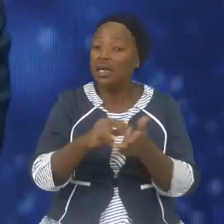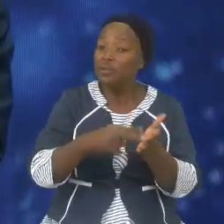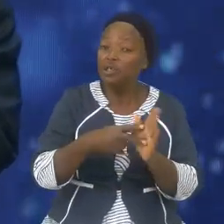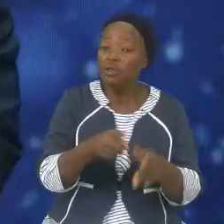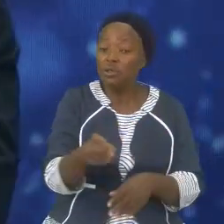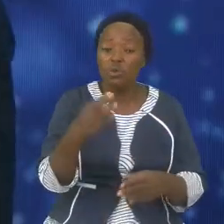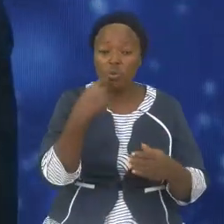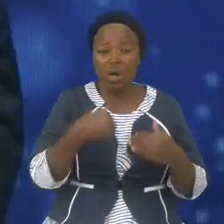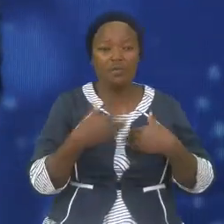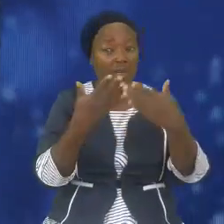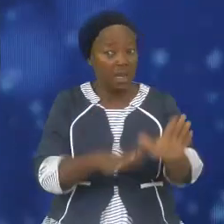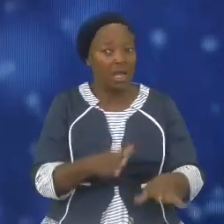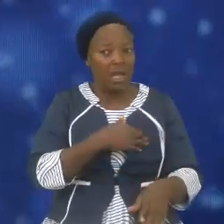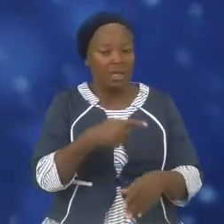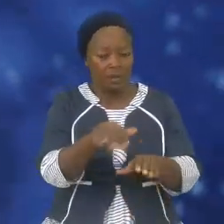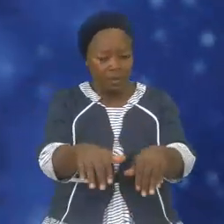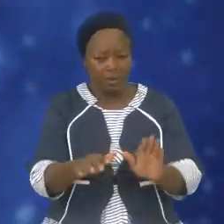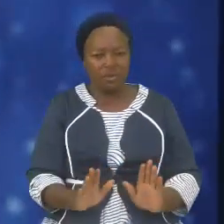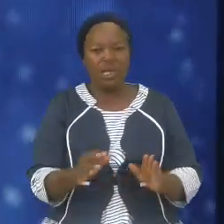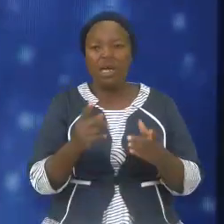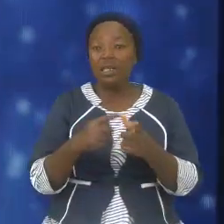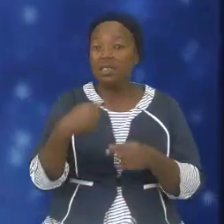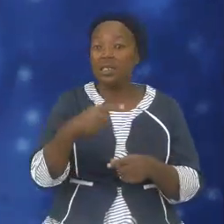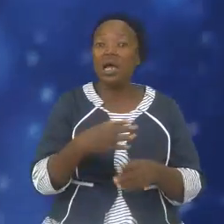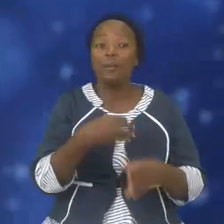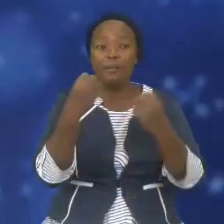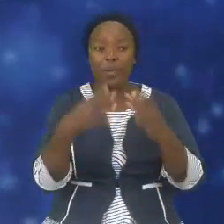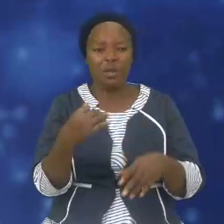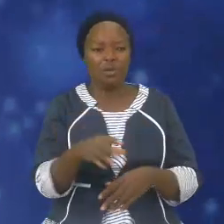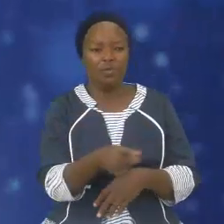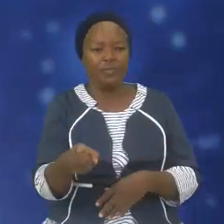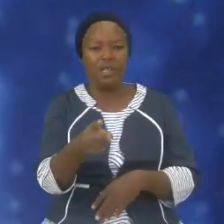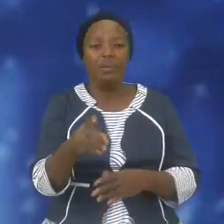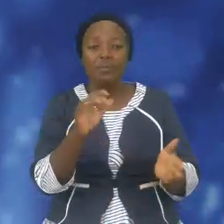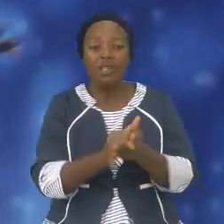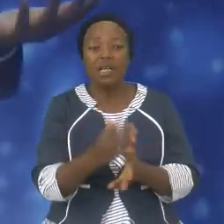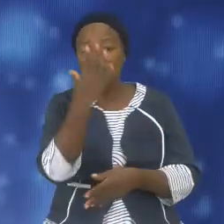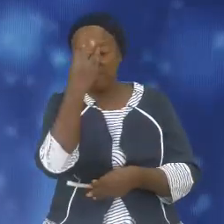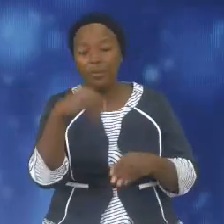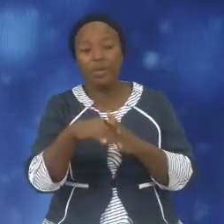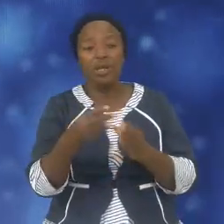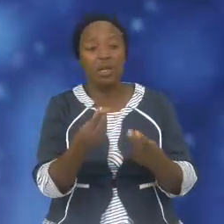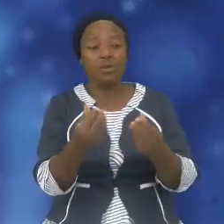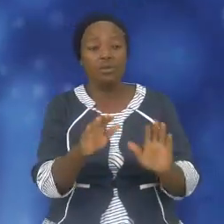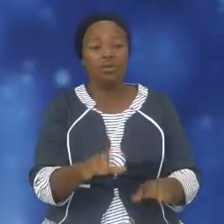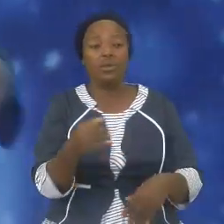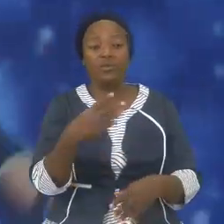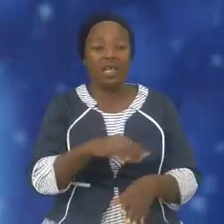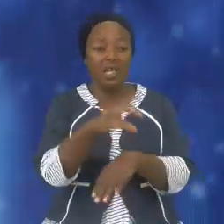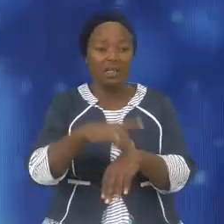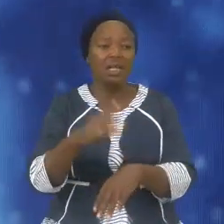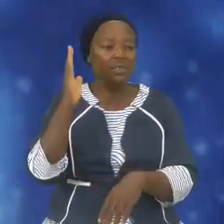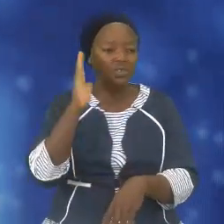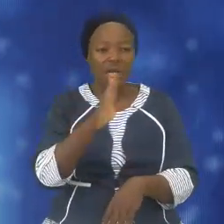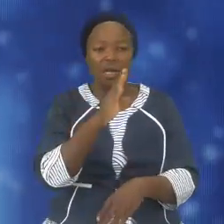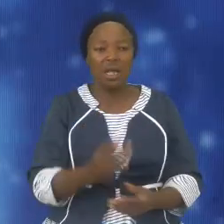died and they are buried. It says, and many of them that sleep in the dust of the earth shall